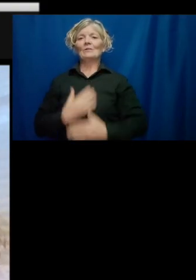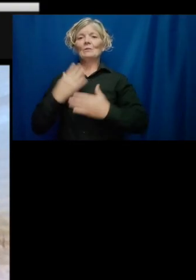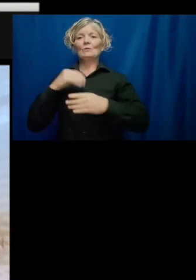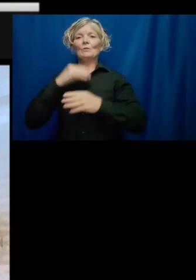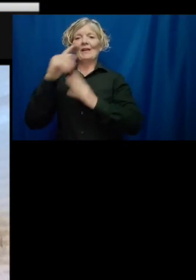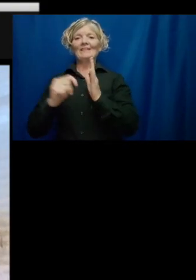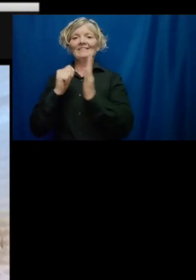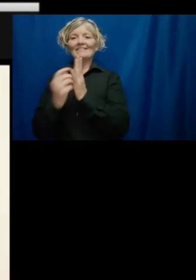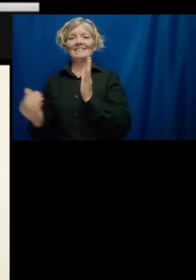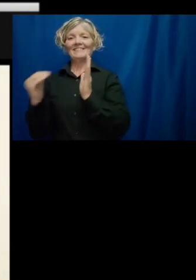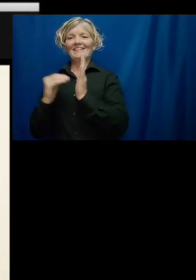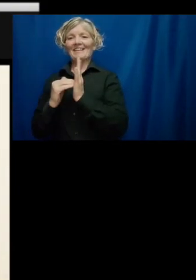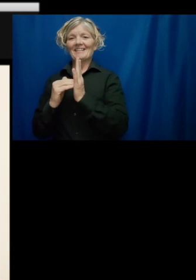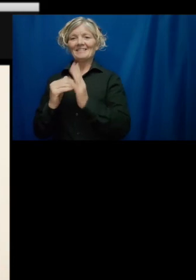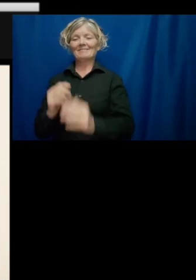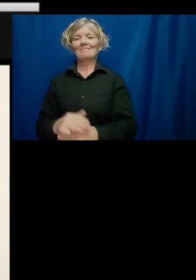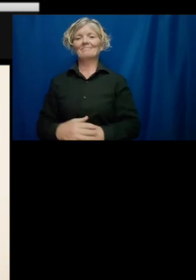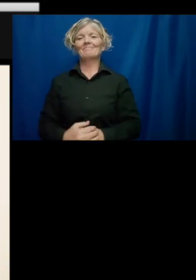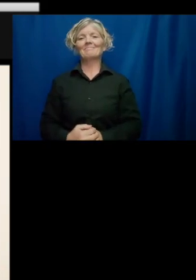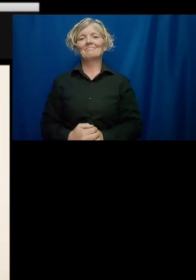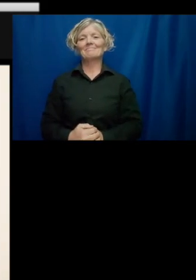again.